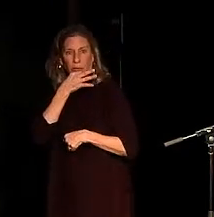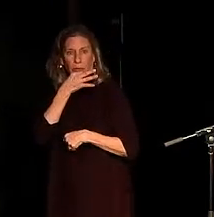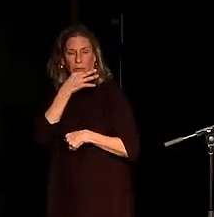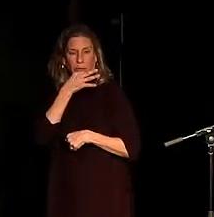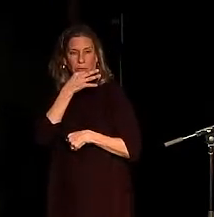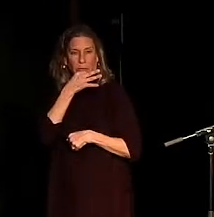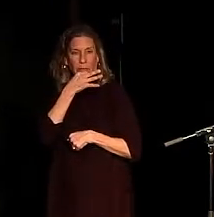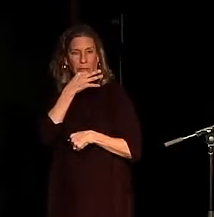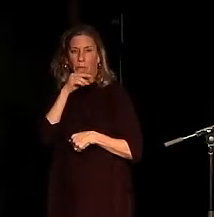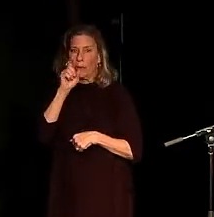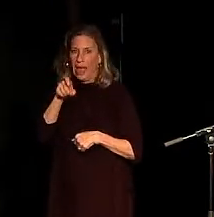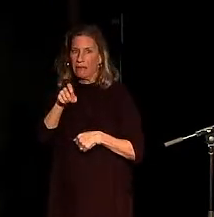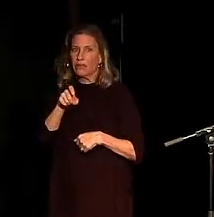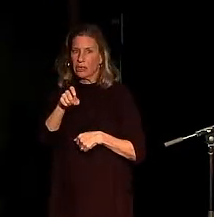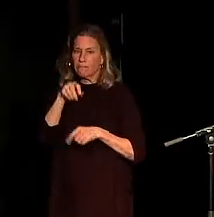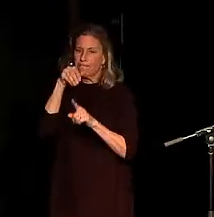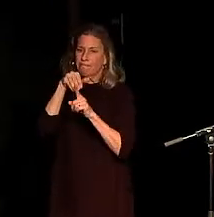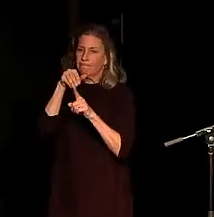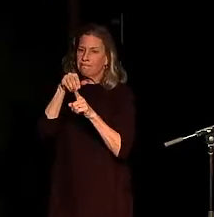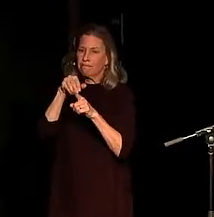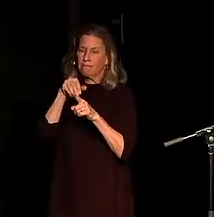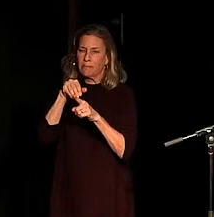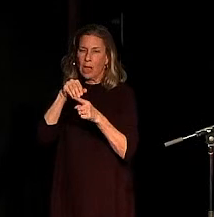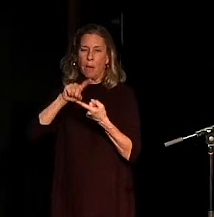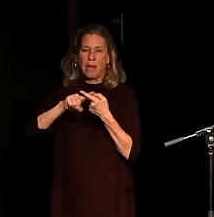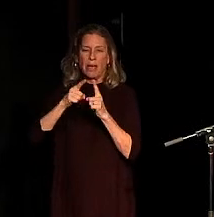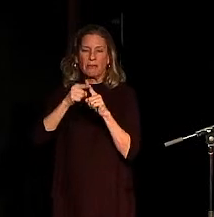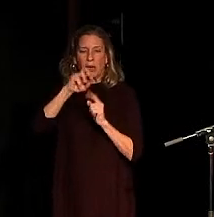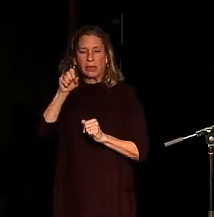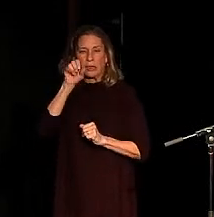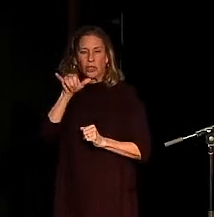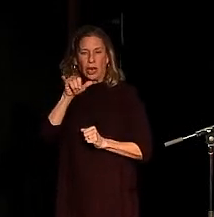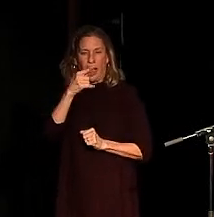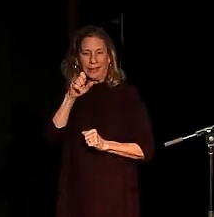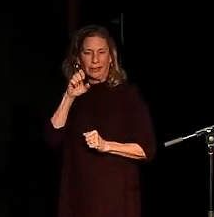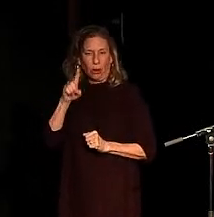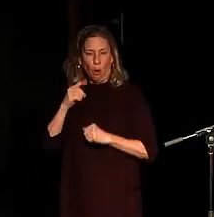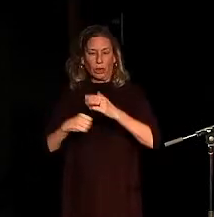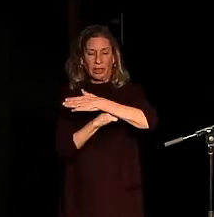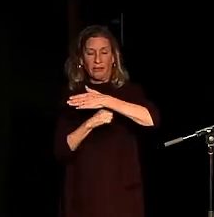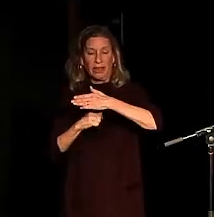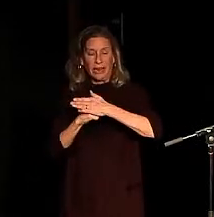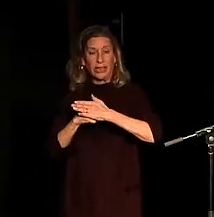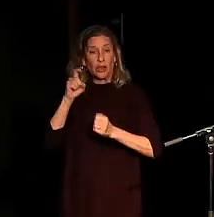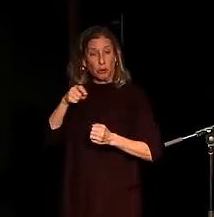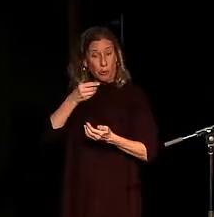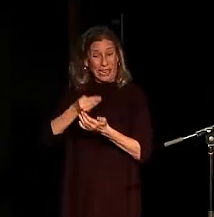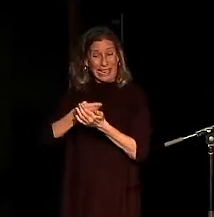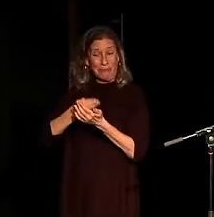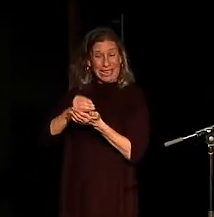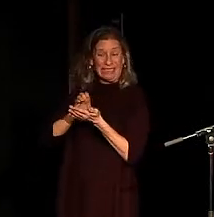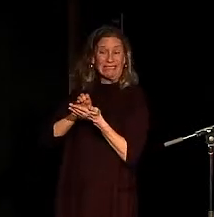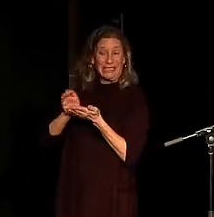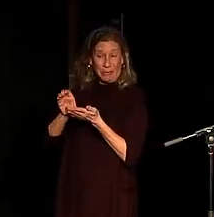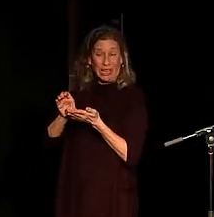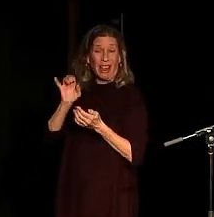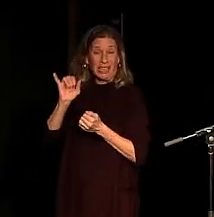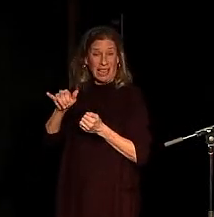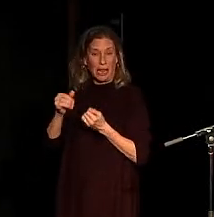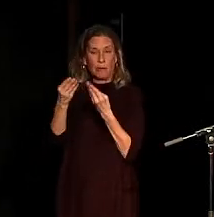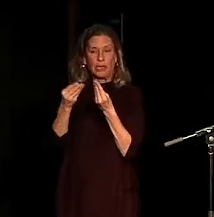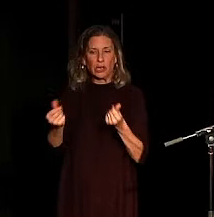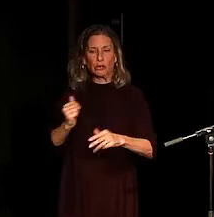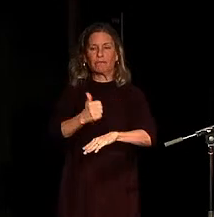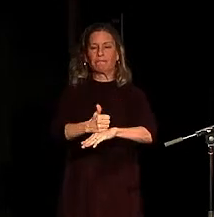We'll have to, I'm going to need to lean on my friend Jay Golan at the foundation, because we're going to have to raise some money to subsidize that. But we do have those solutions